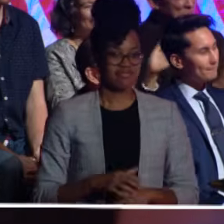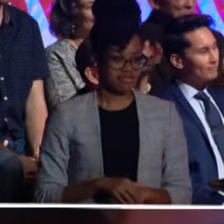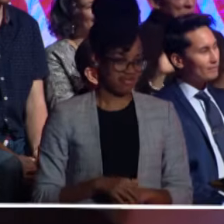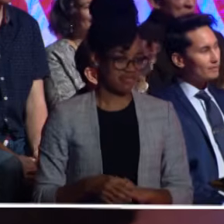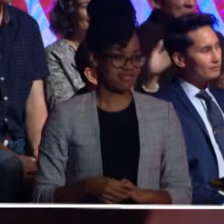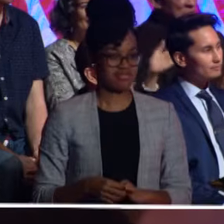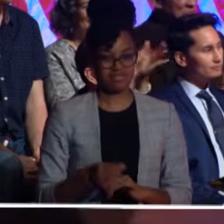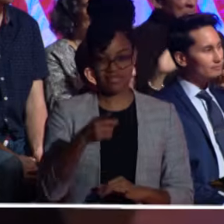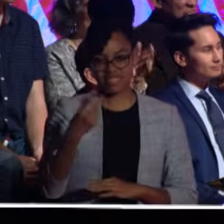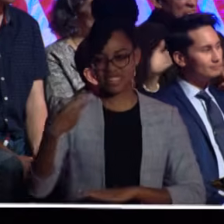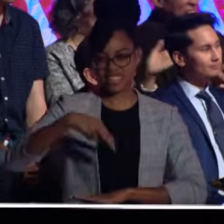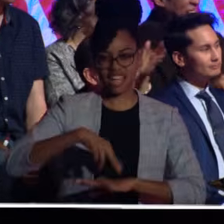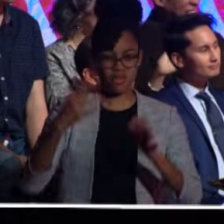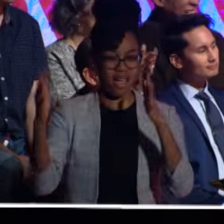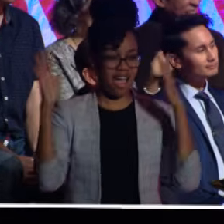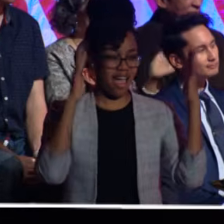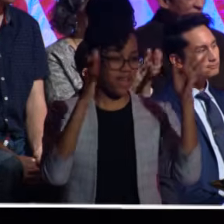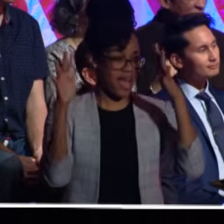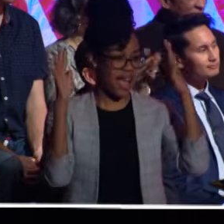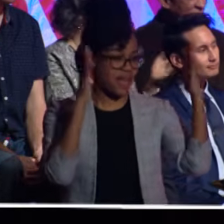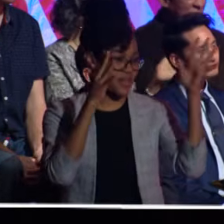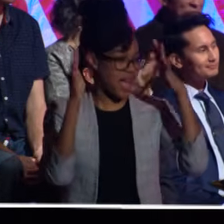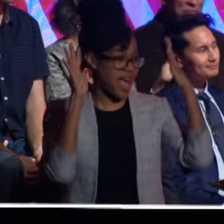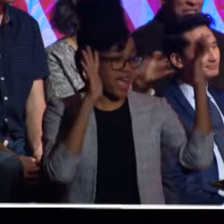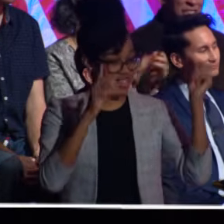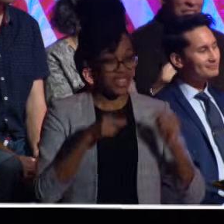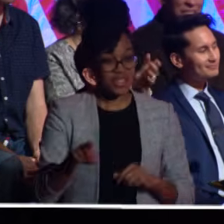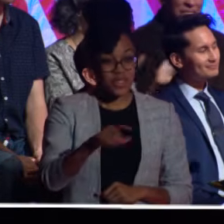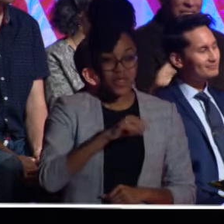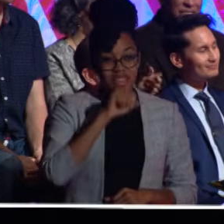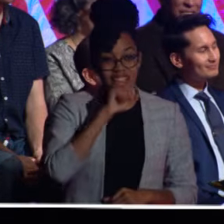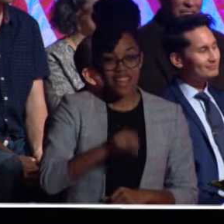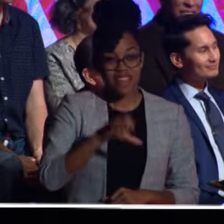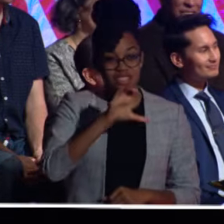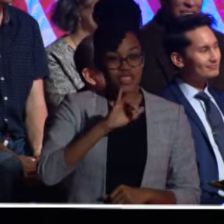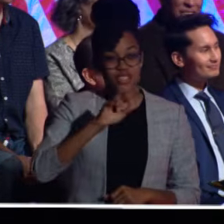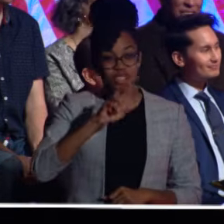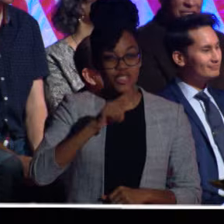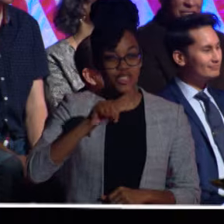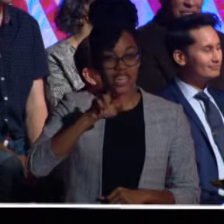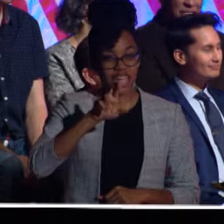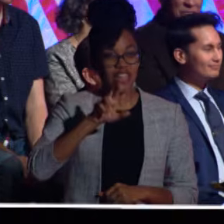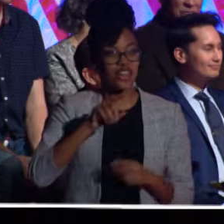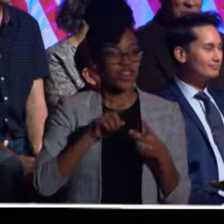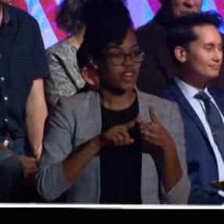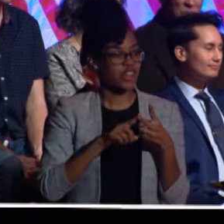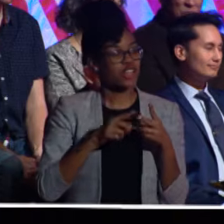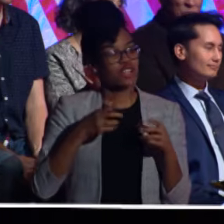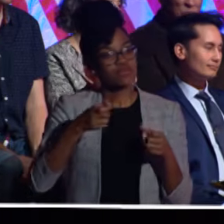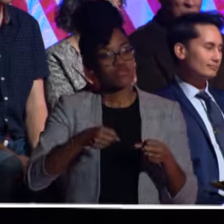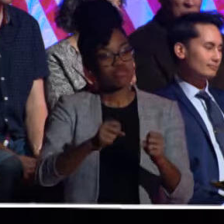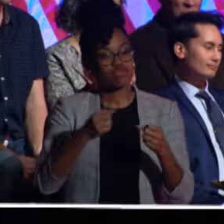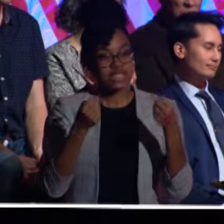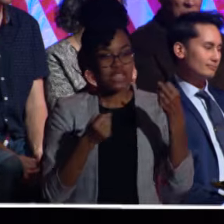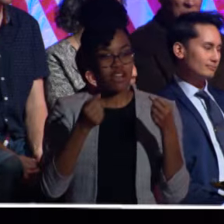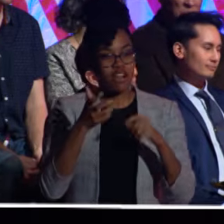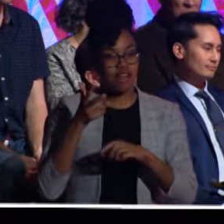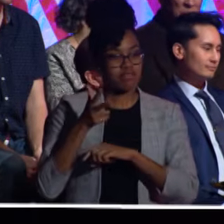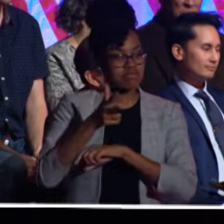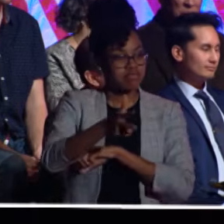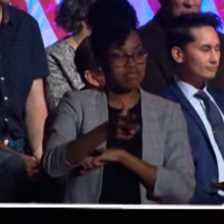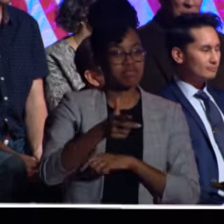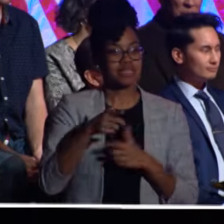But as much as we love the circulator, streetcar, and Capital Bike Share, we also know that they